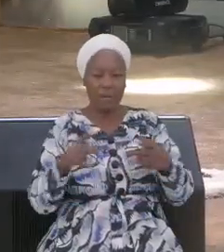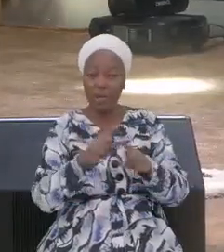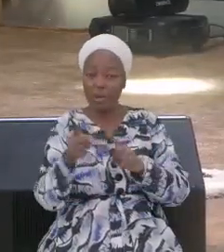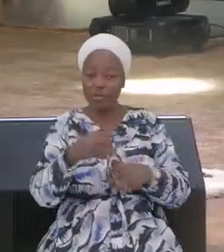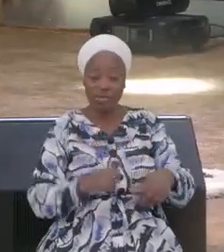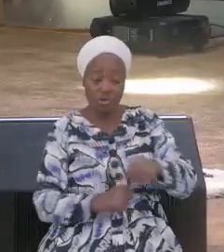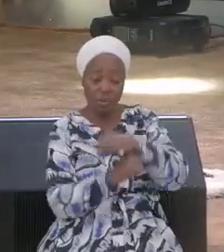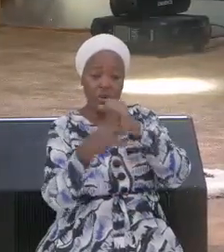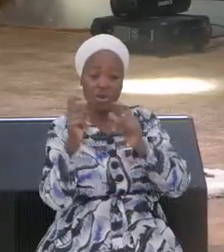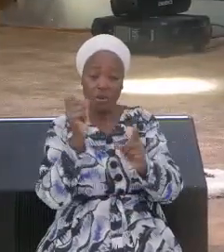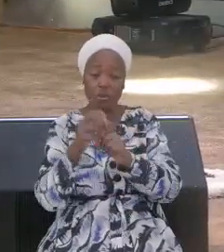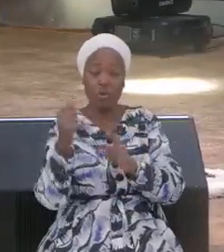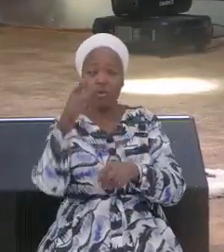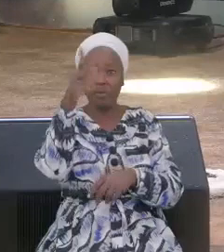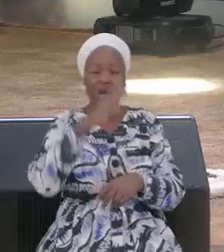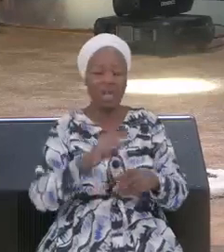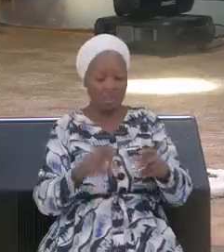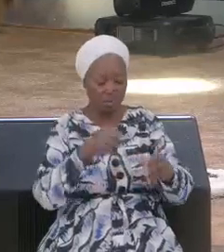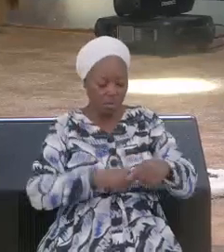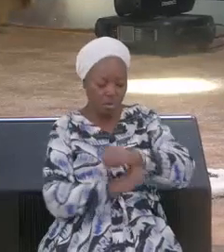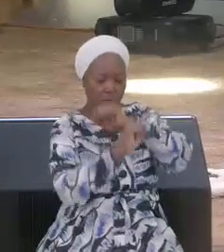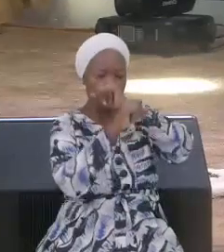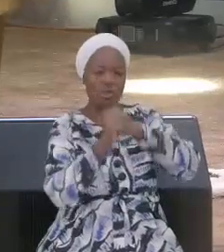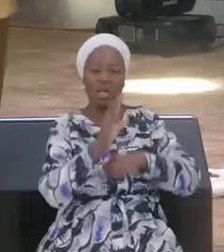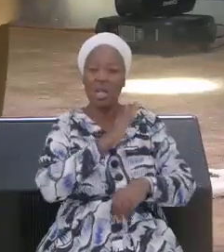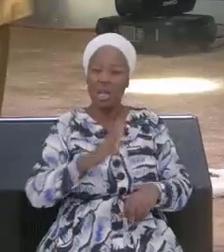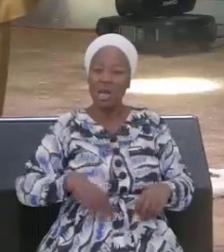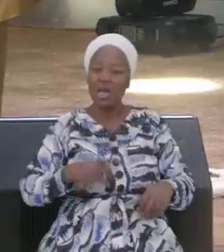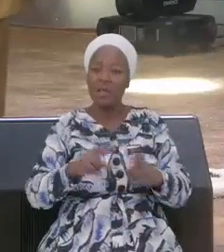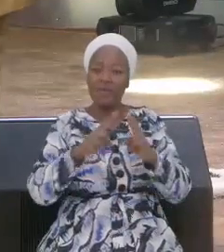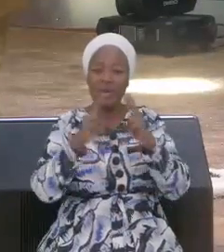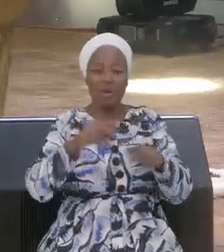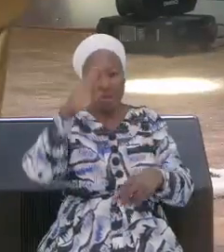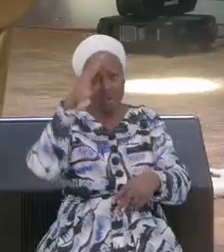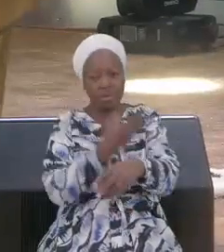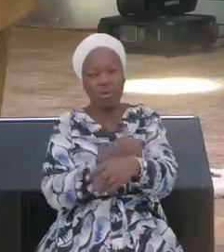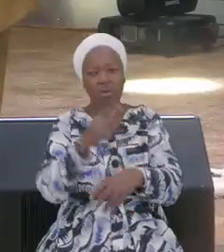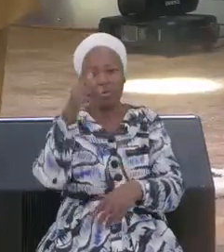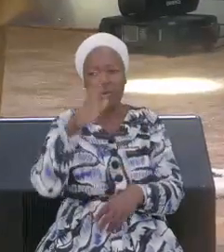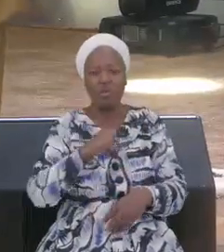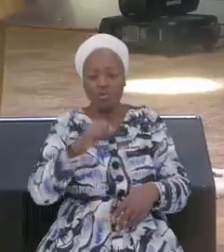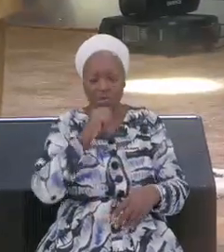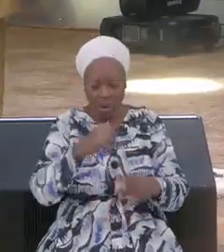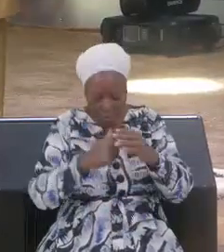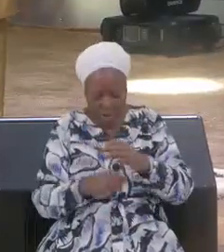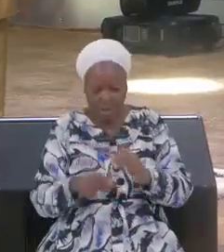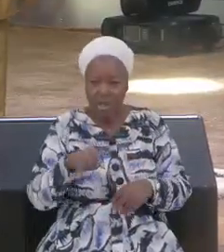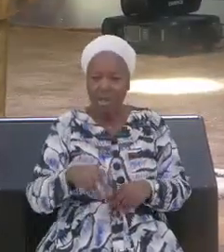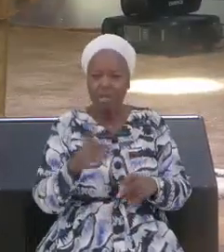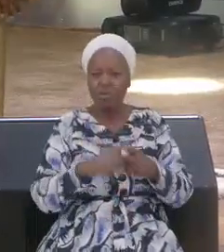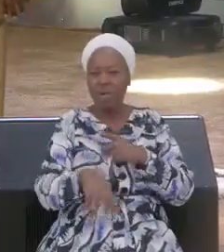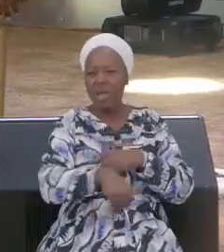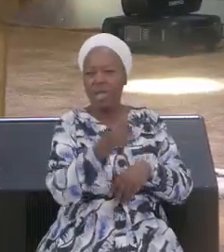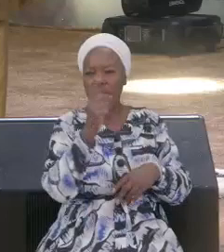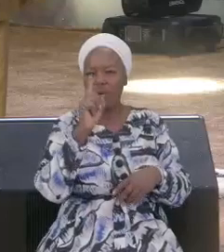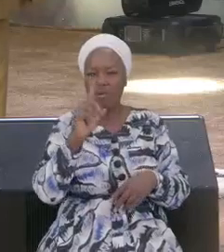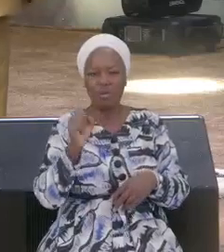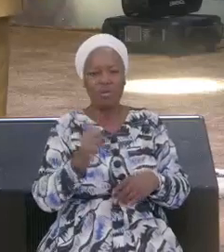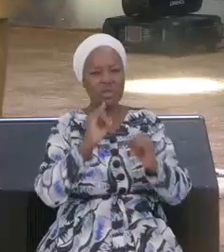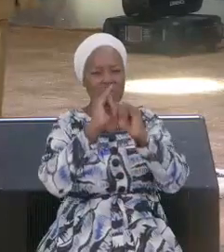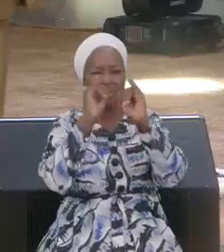God, and you support Christ, the very Son of God. You will not bow down to anyone's